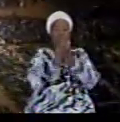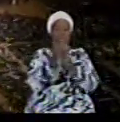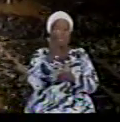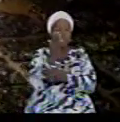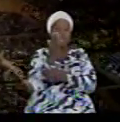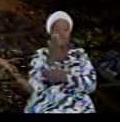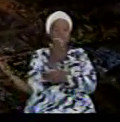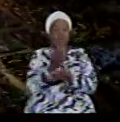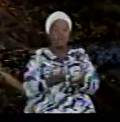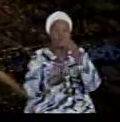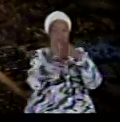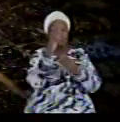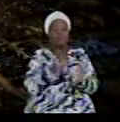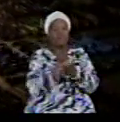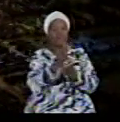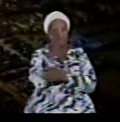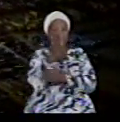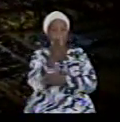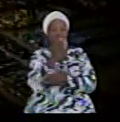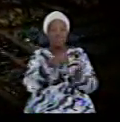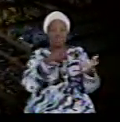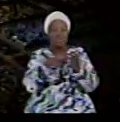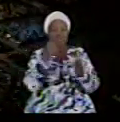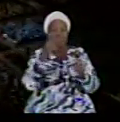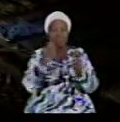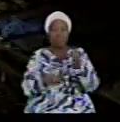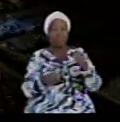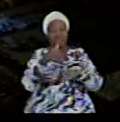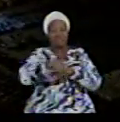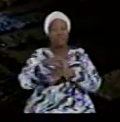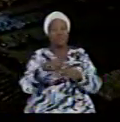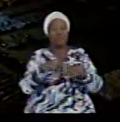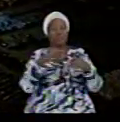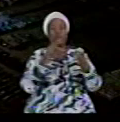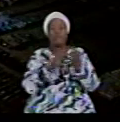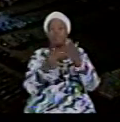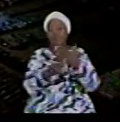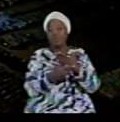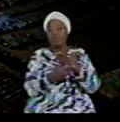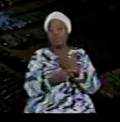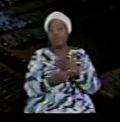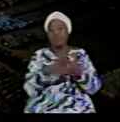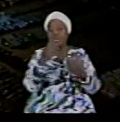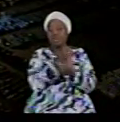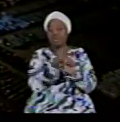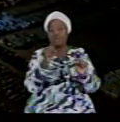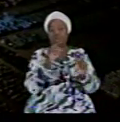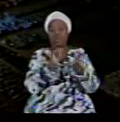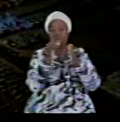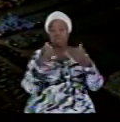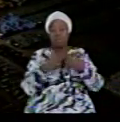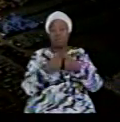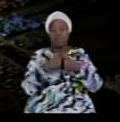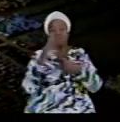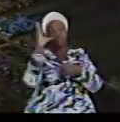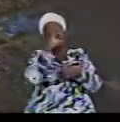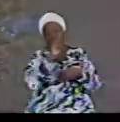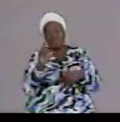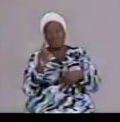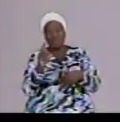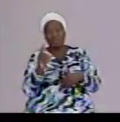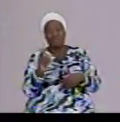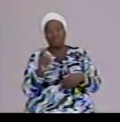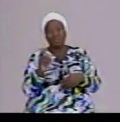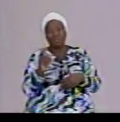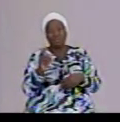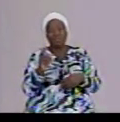Raise up that hand. There's a final night of the crusade. The salvation you have missed.